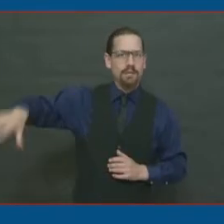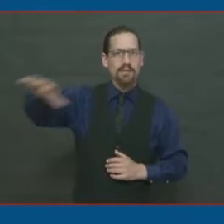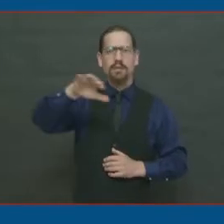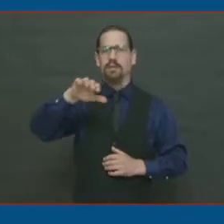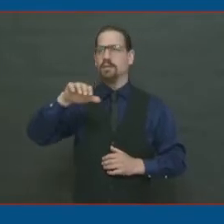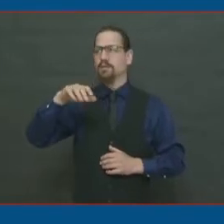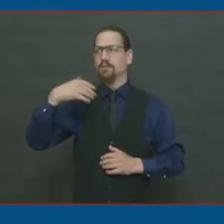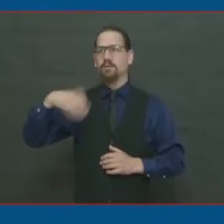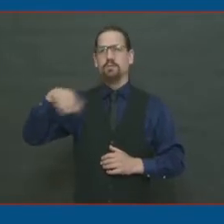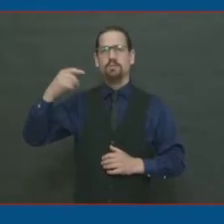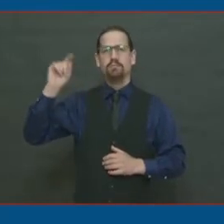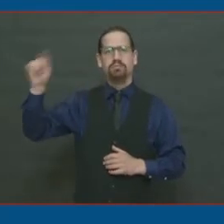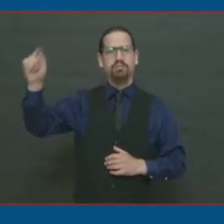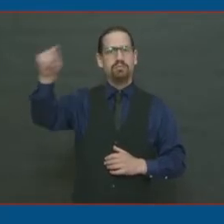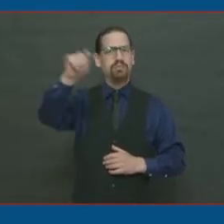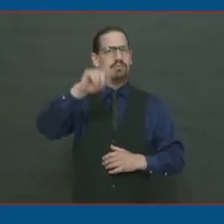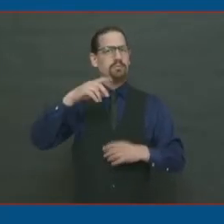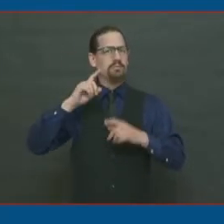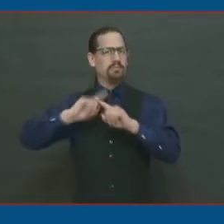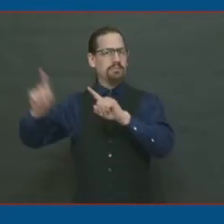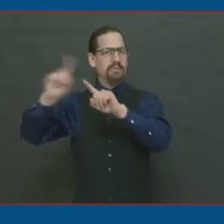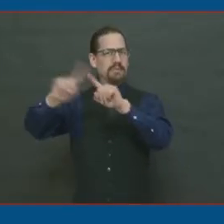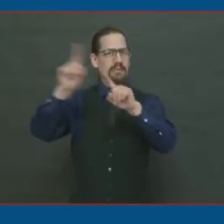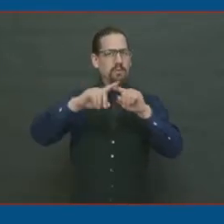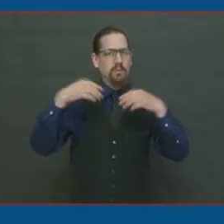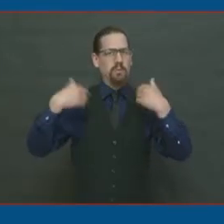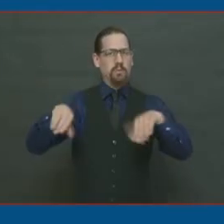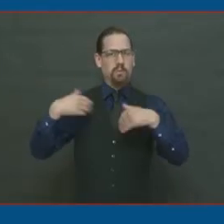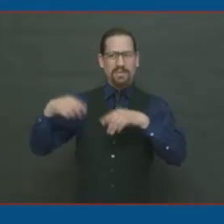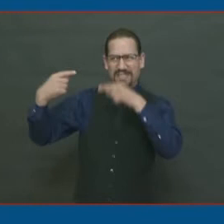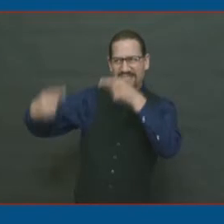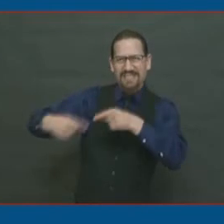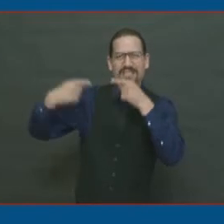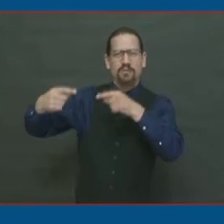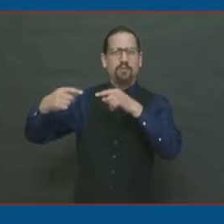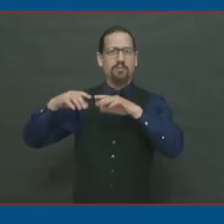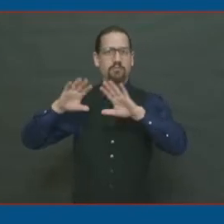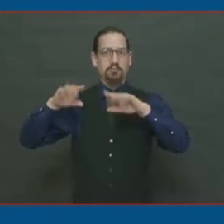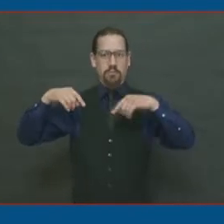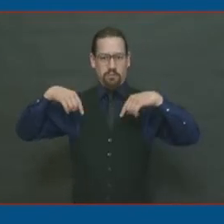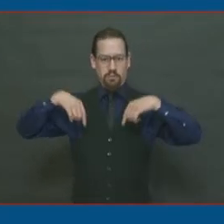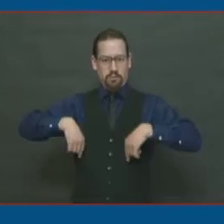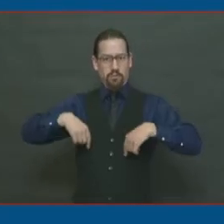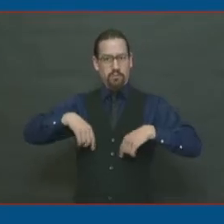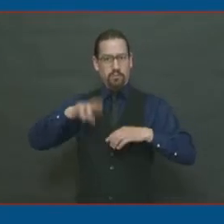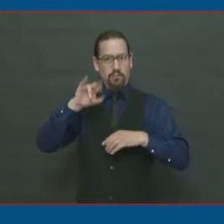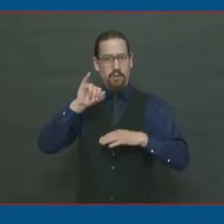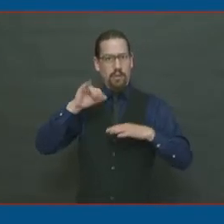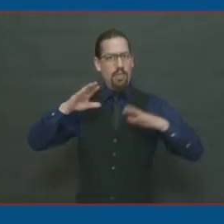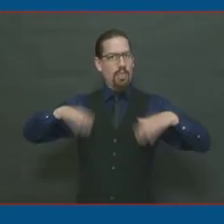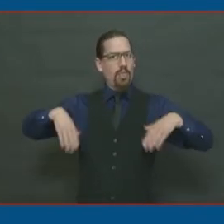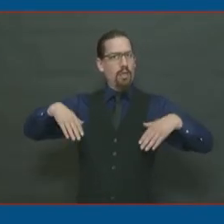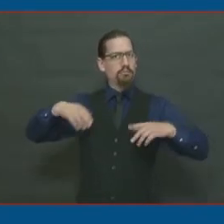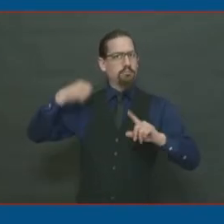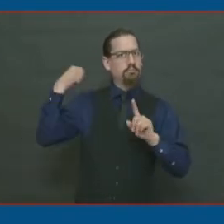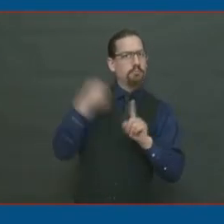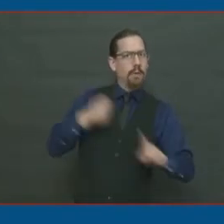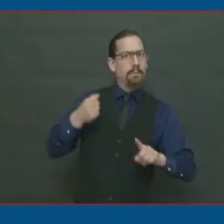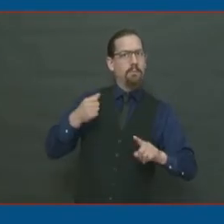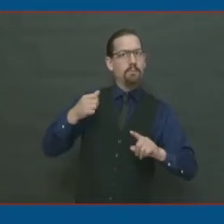world. And it should give you a sense of accomplishment, really. I mean, this has been rough. This has been a rough couple of